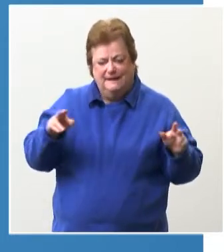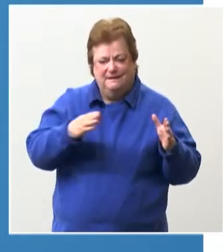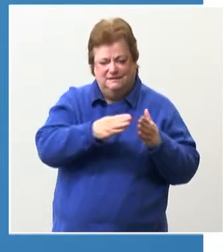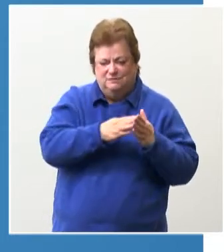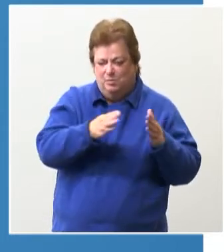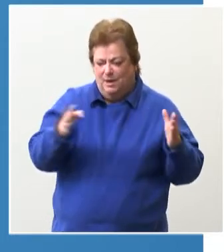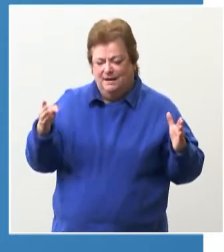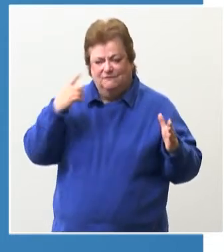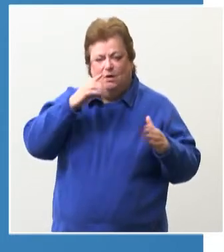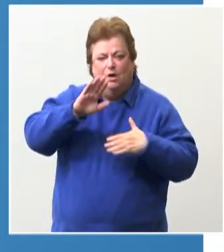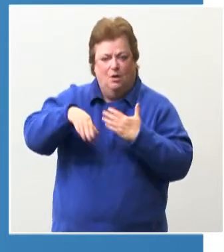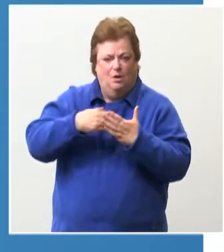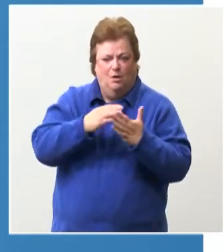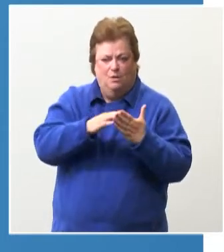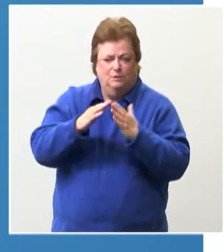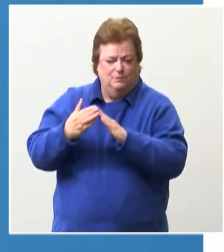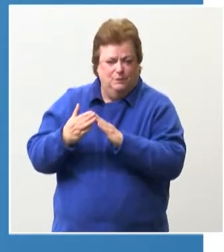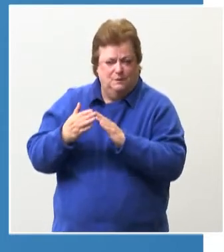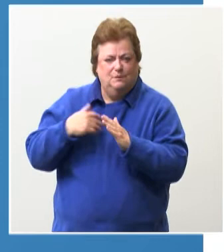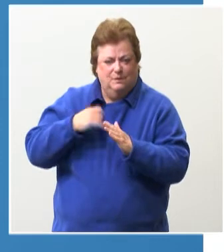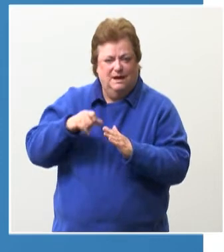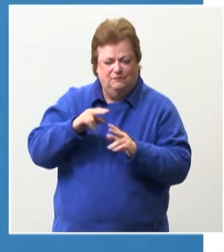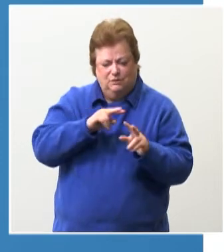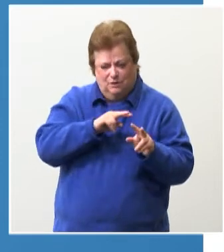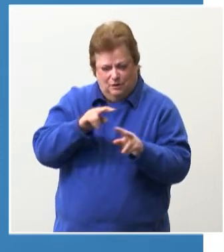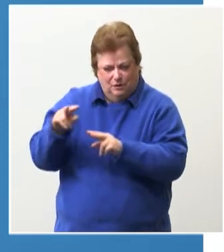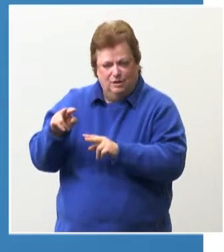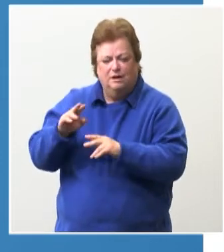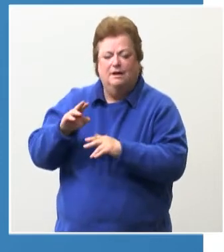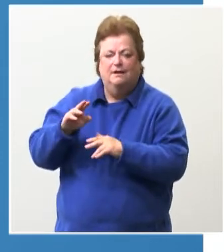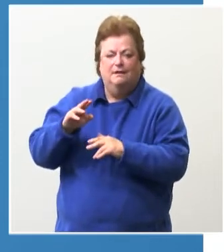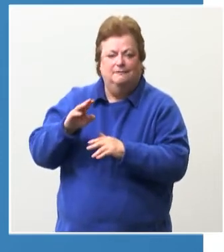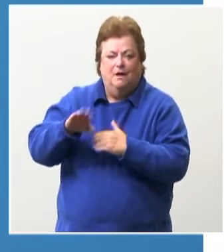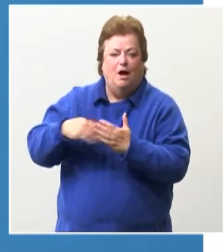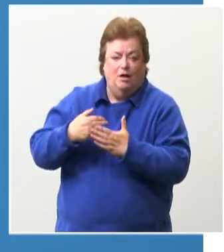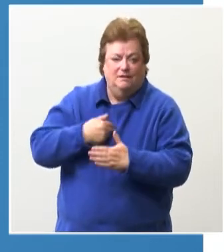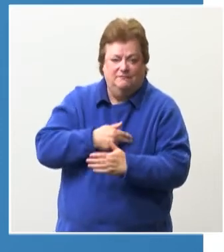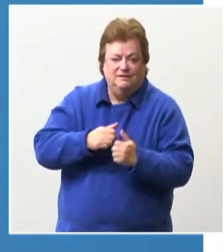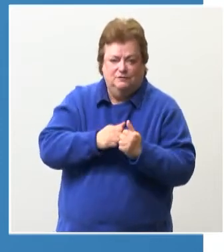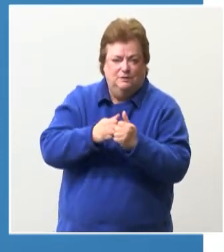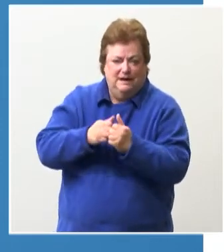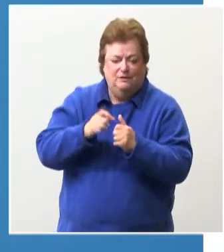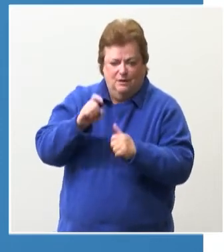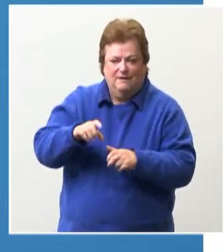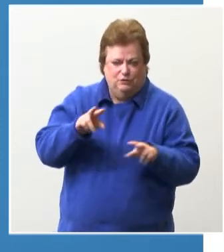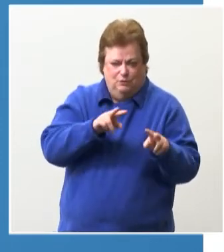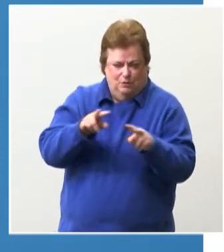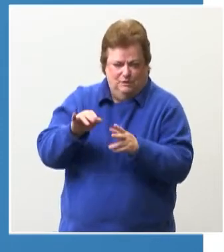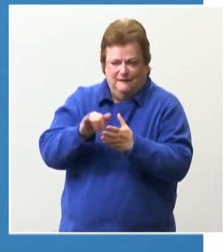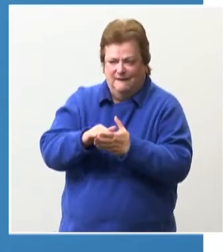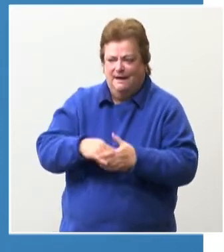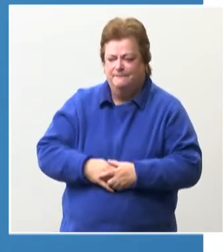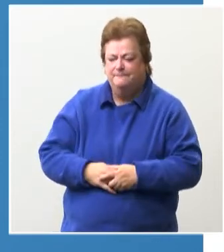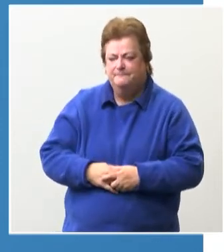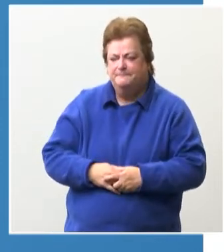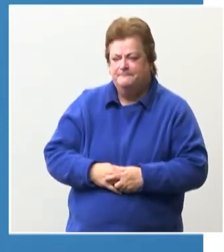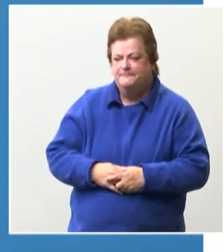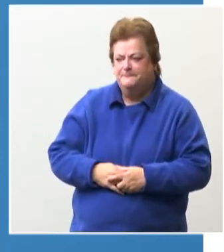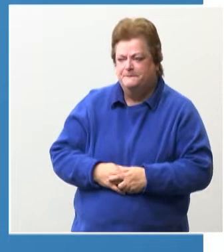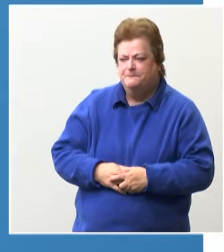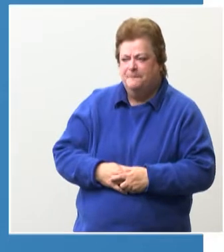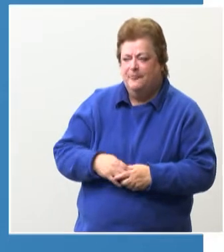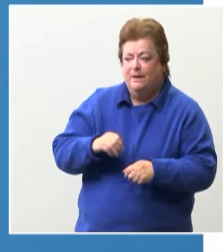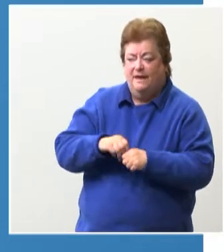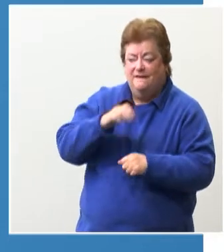and that's what all of us have to be able to do together. You can also see that in the